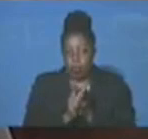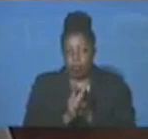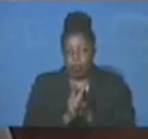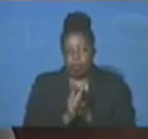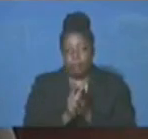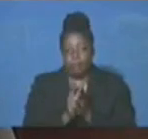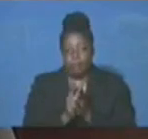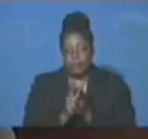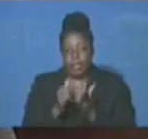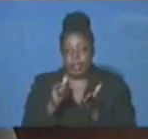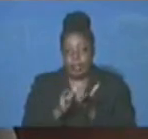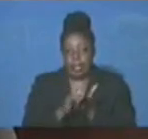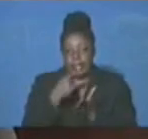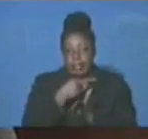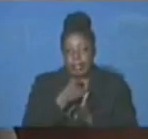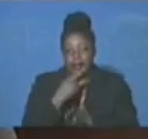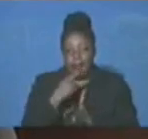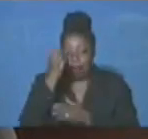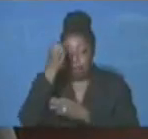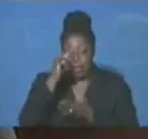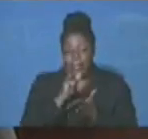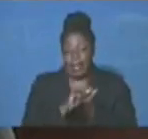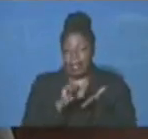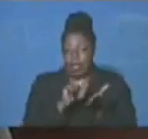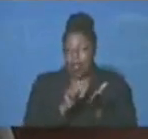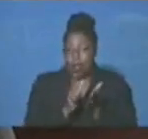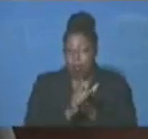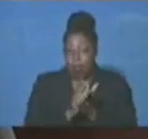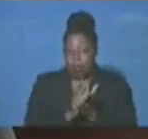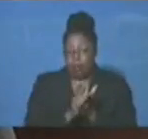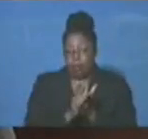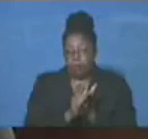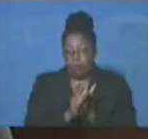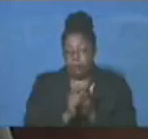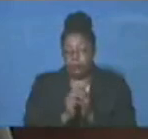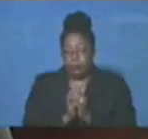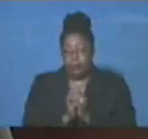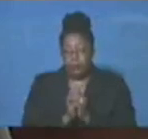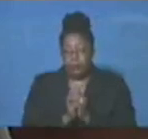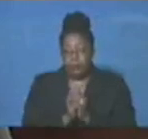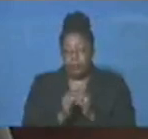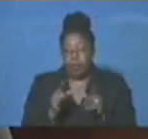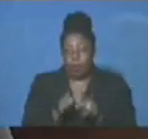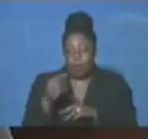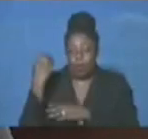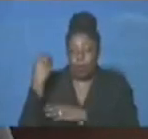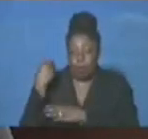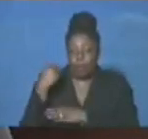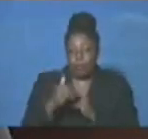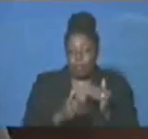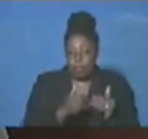something, they were in compliance with that rule or that law or that procedure. That's compliance-based. Also procedural-based. Is